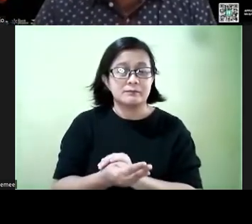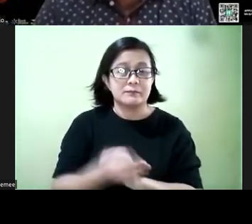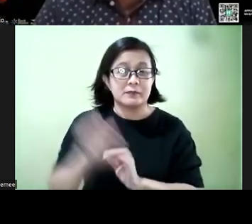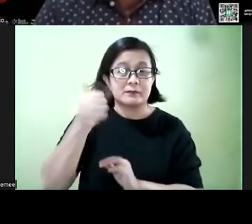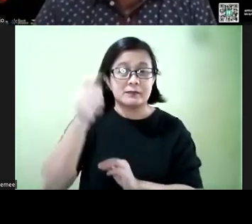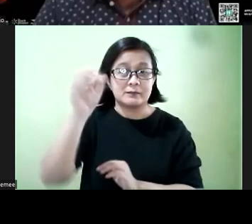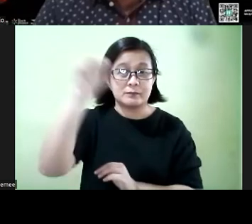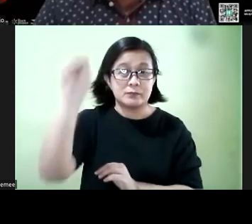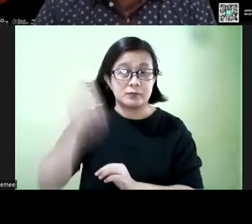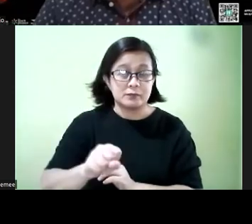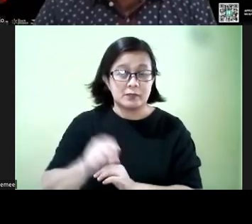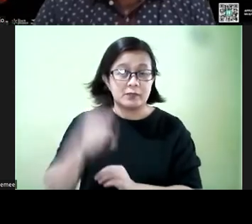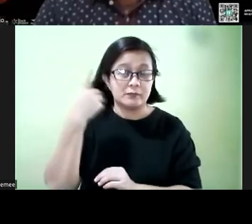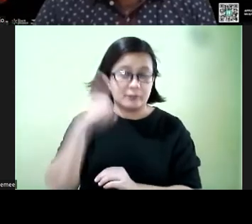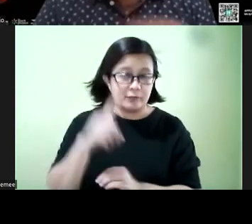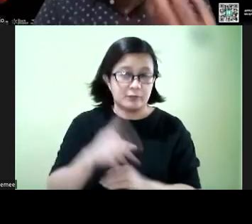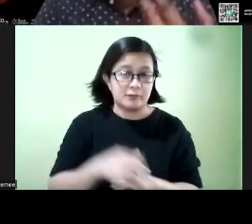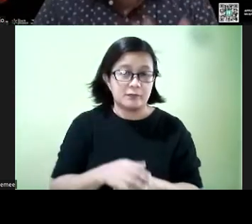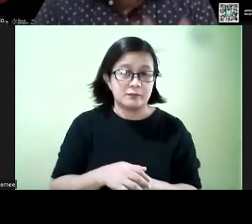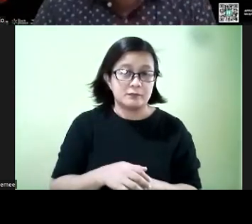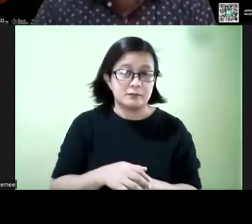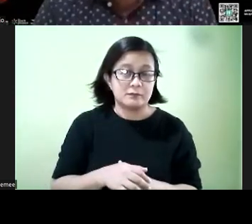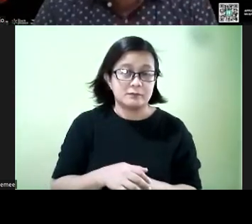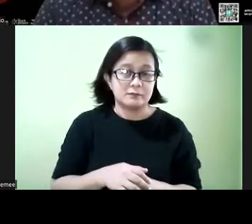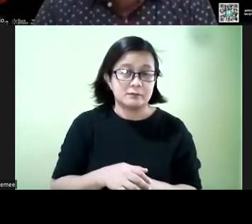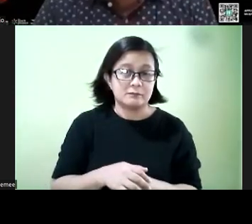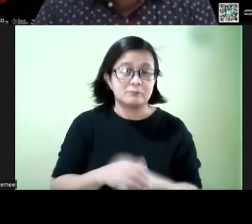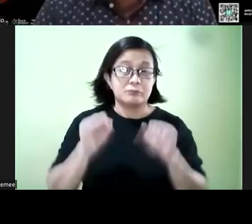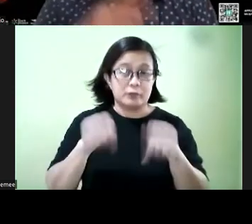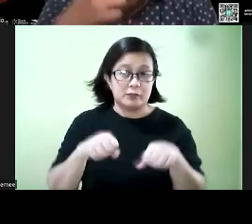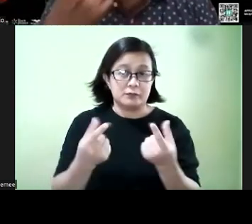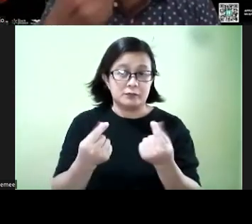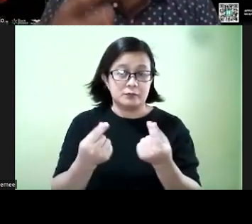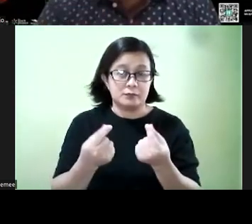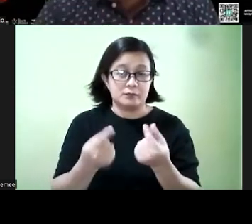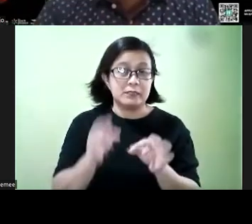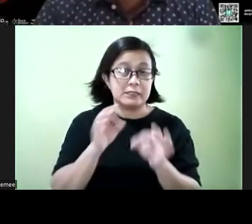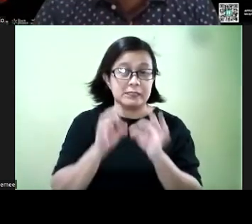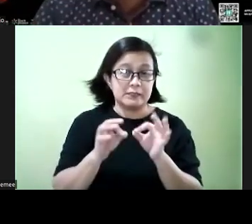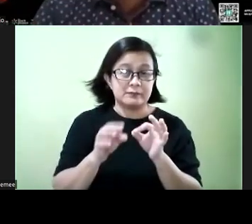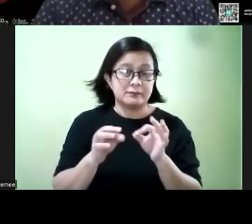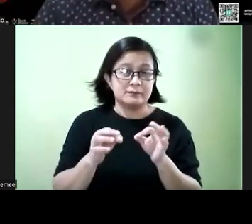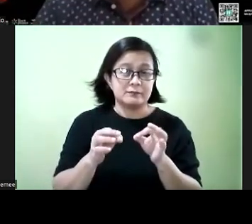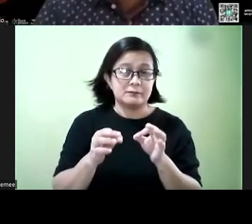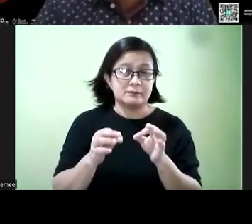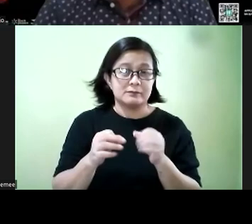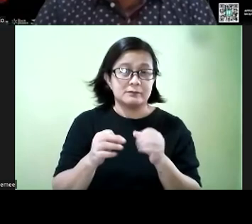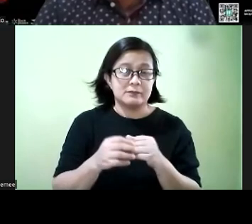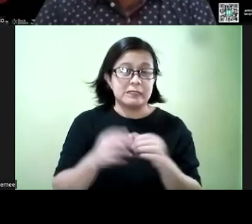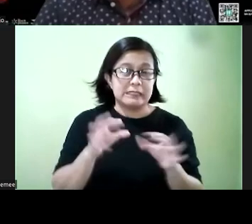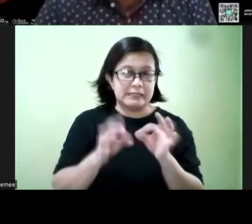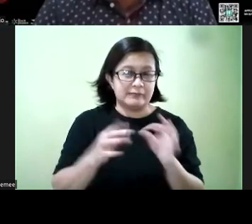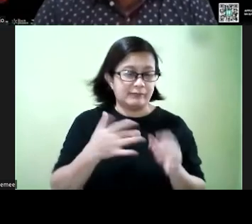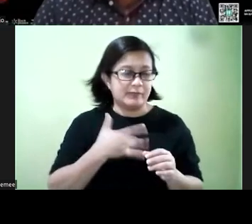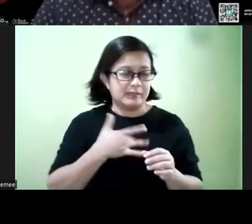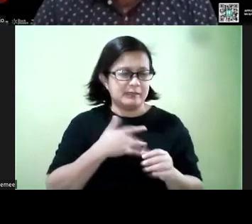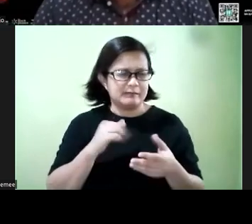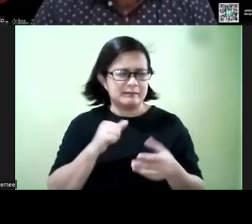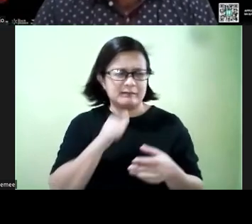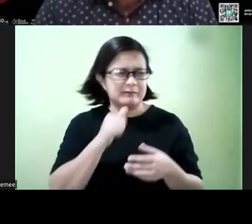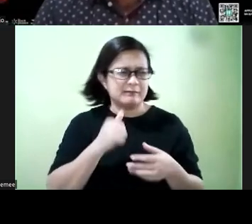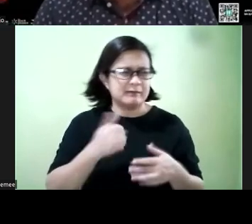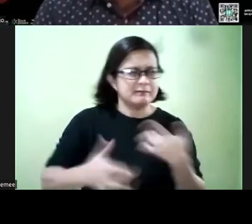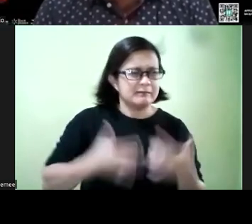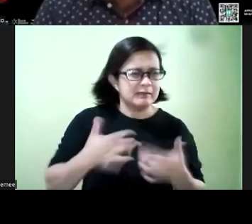the 10% of the 10%. Then you can do something about it. But if I'm telling this story, doesn't excite you, parang in your mind, oh, I'd